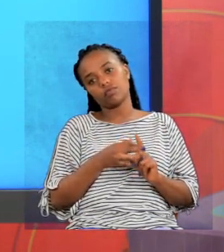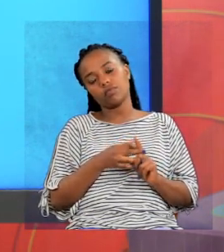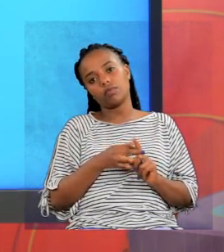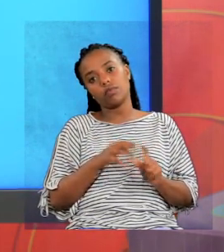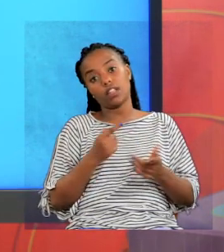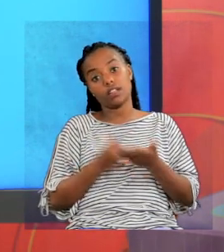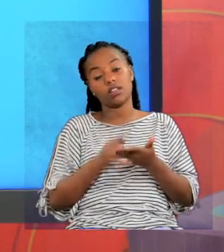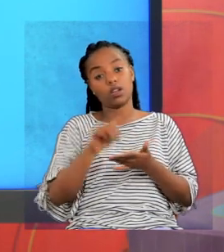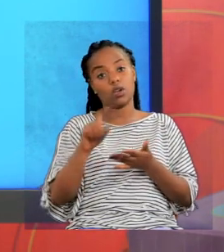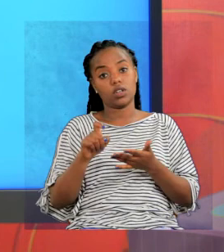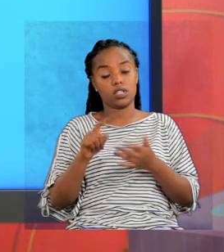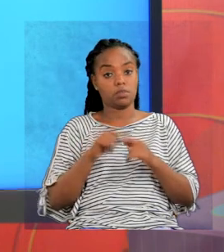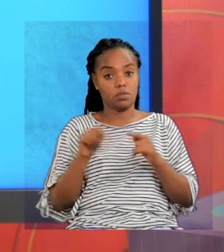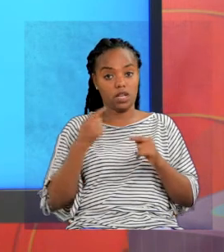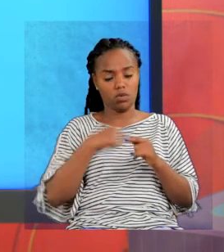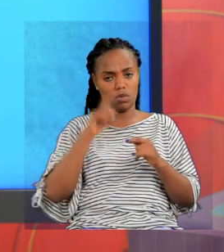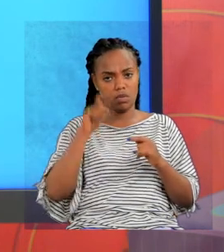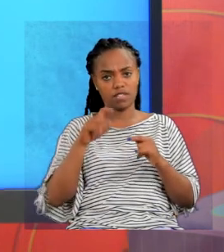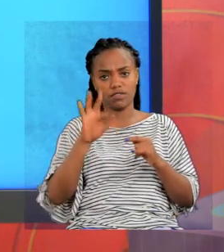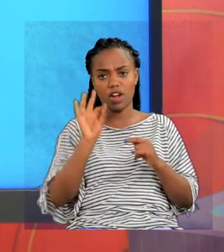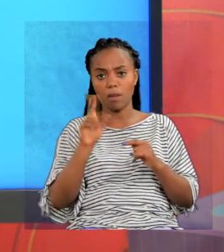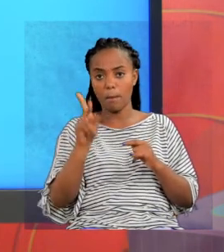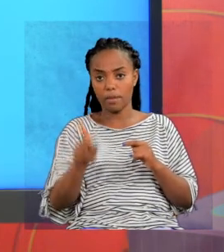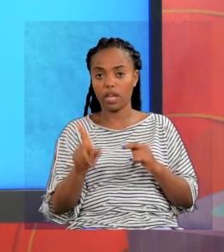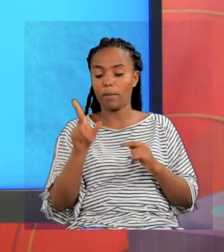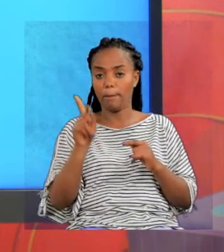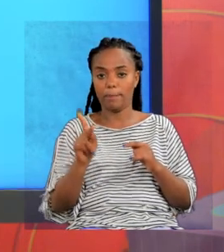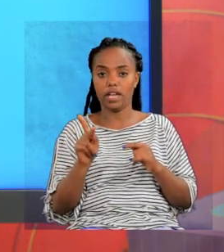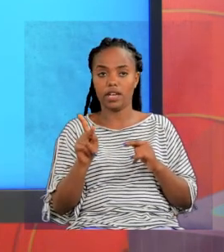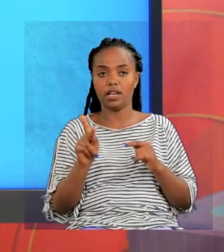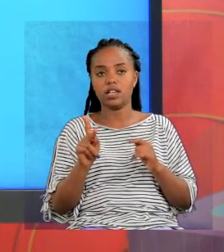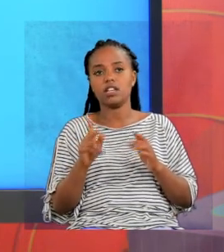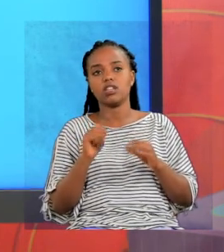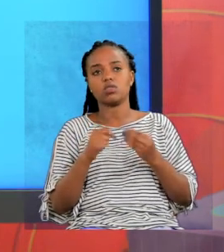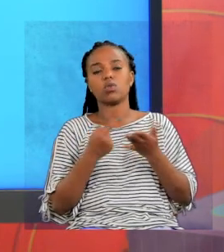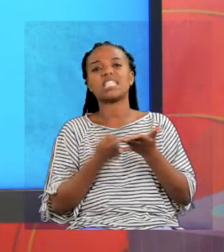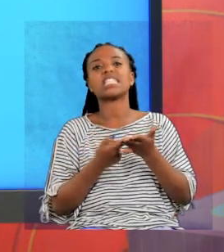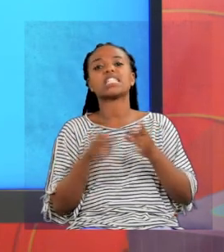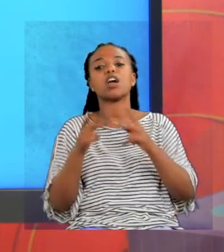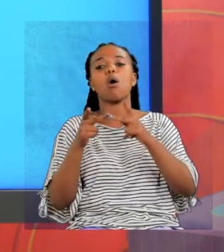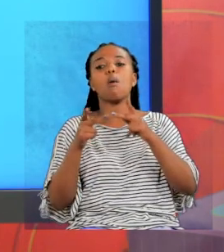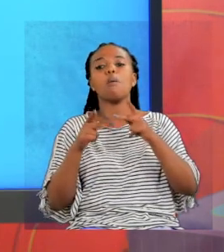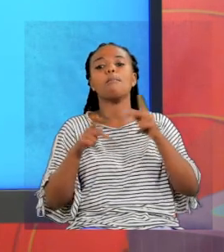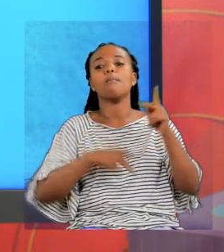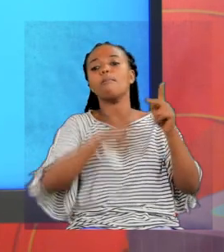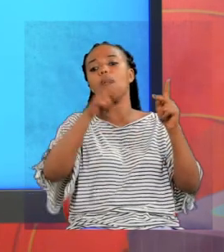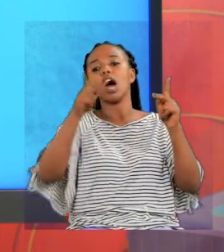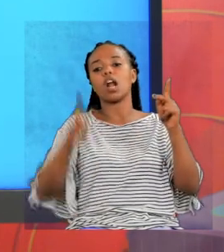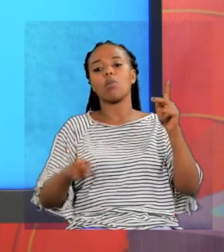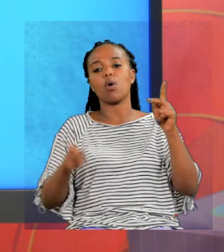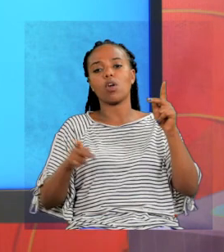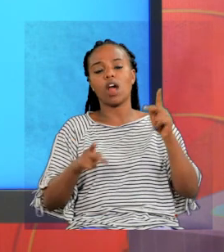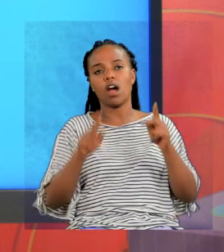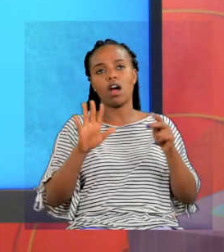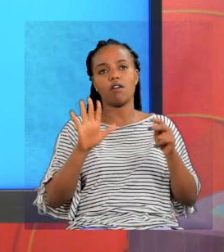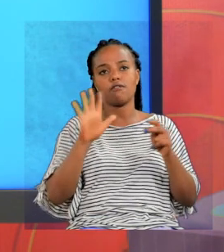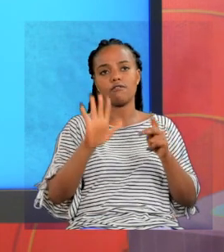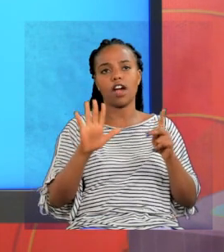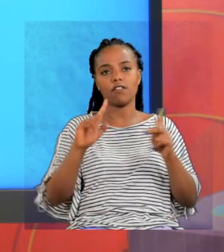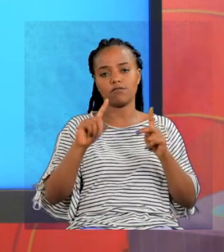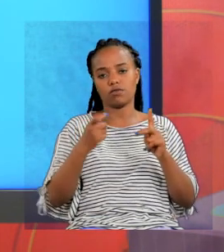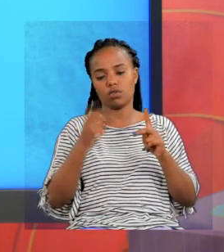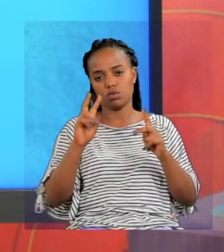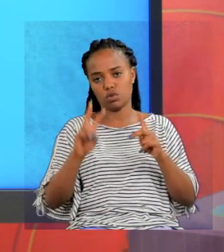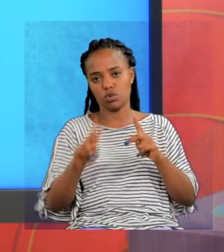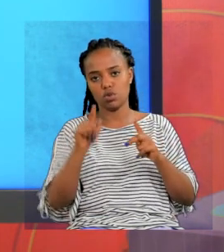This is the equation, but we need to find P. To find P, since this parabola passes through the point 5 comma 2, you